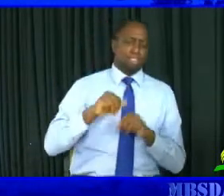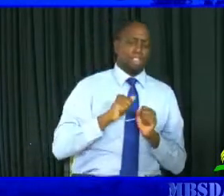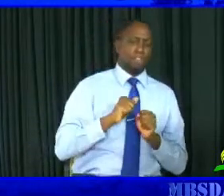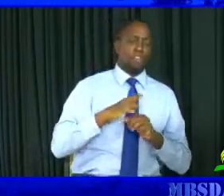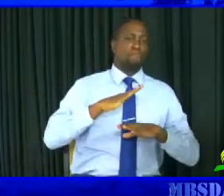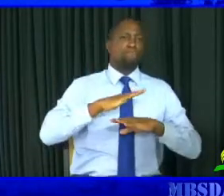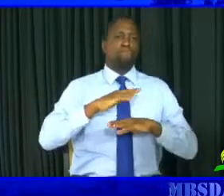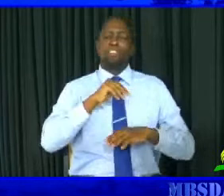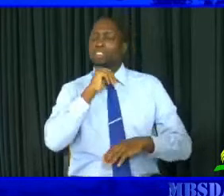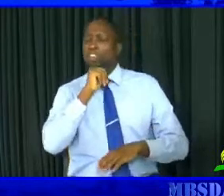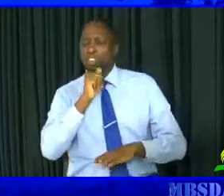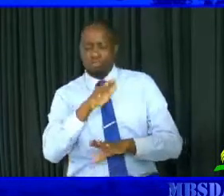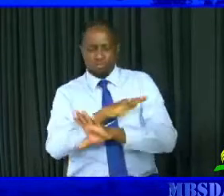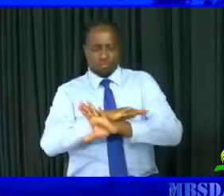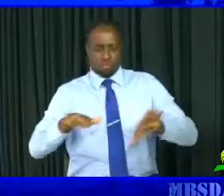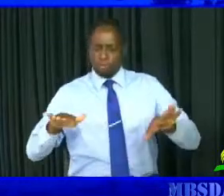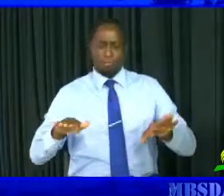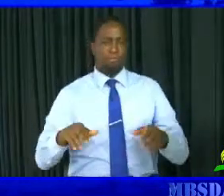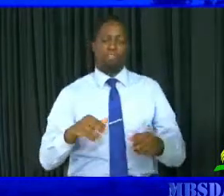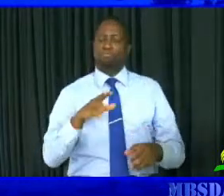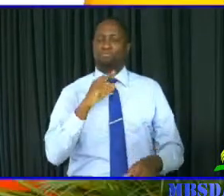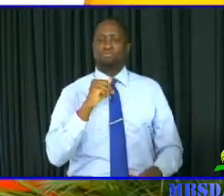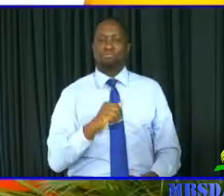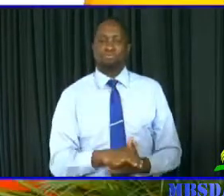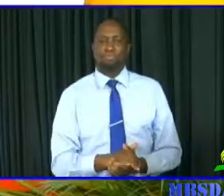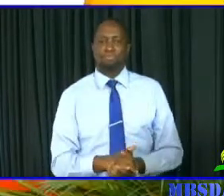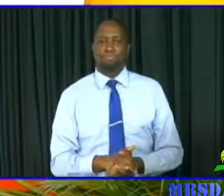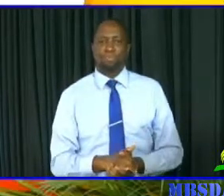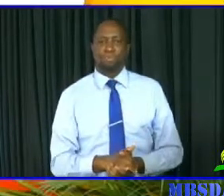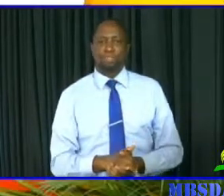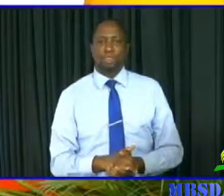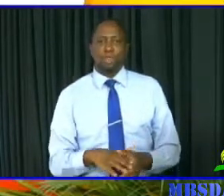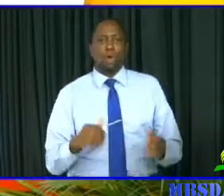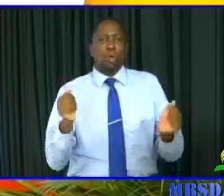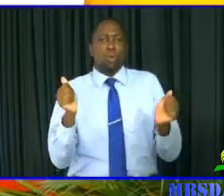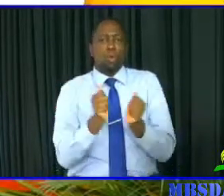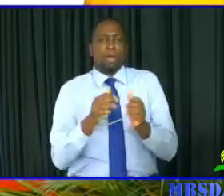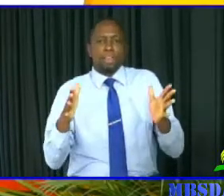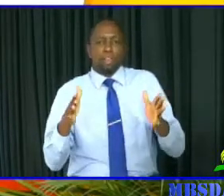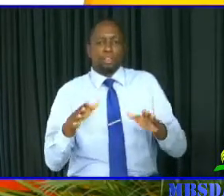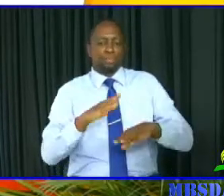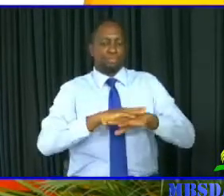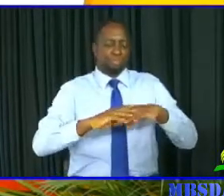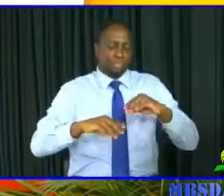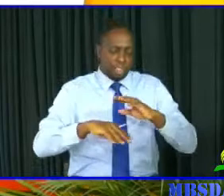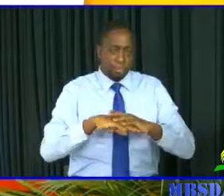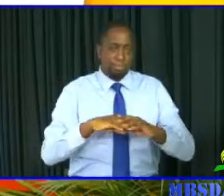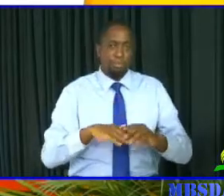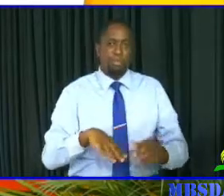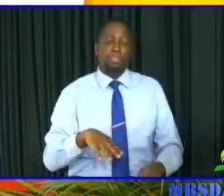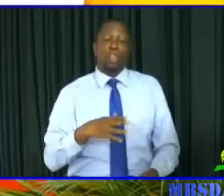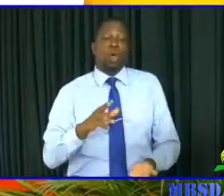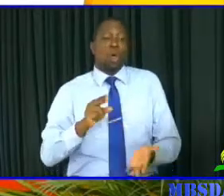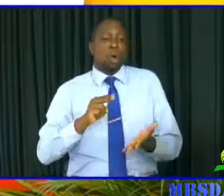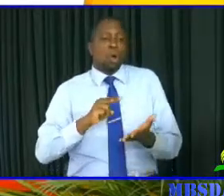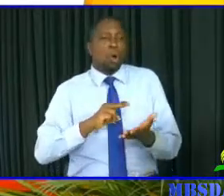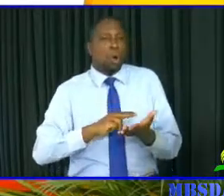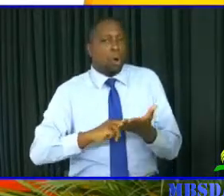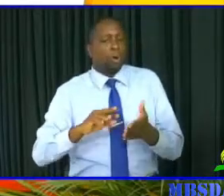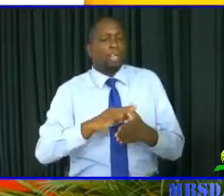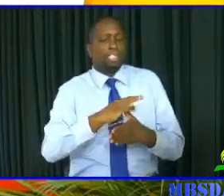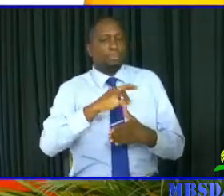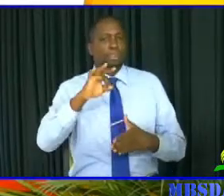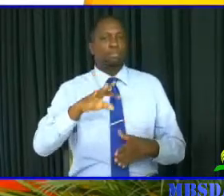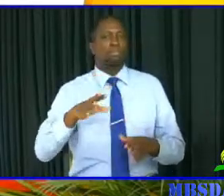will come to you. So we understand, beloved brothers and sisters, that the Holy Spirit is our helper. The Holy Spirit is